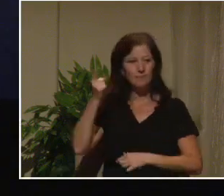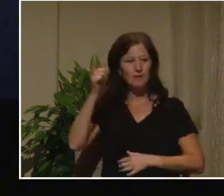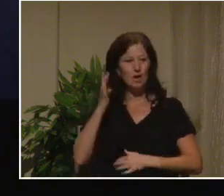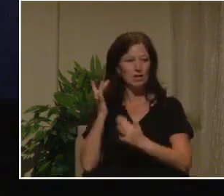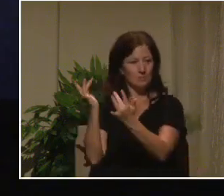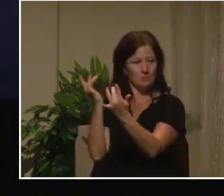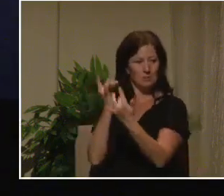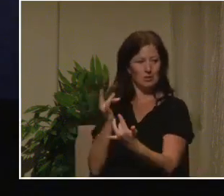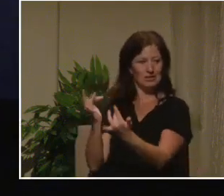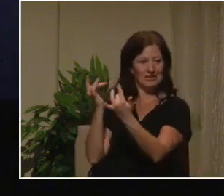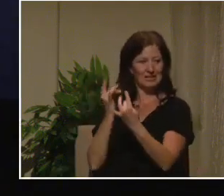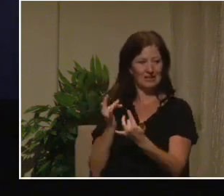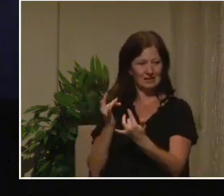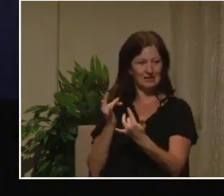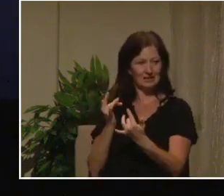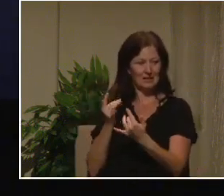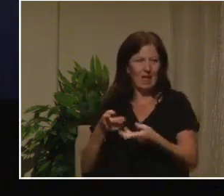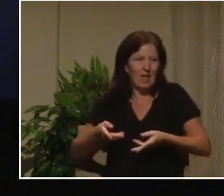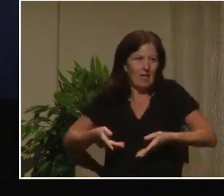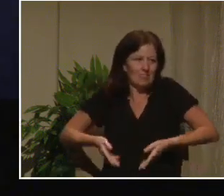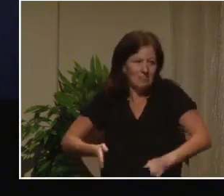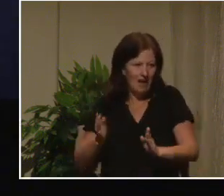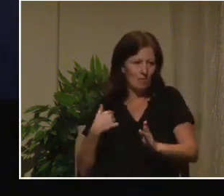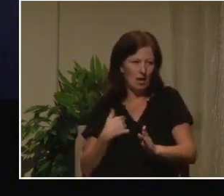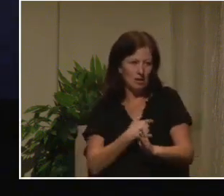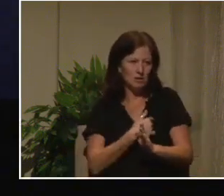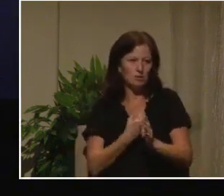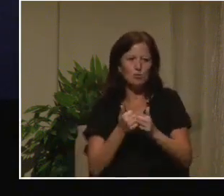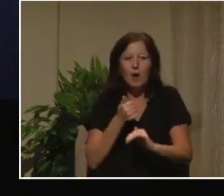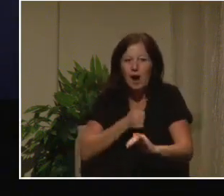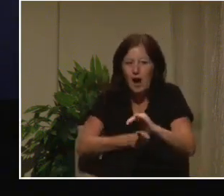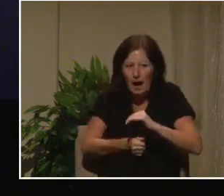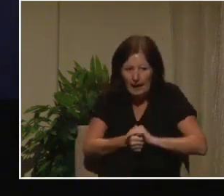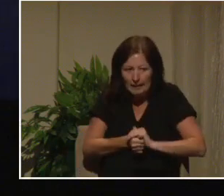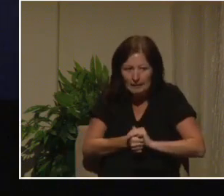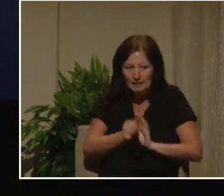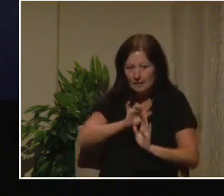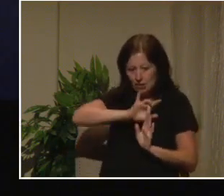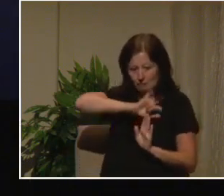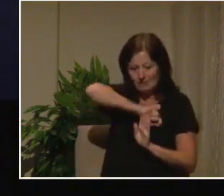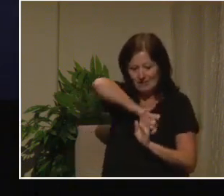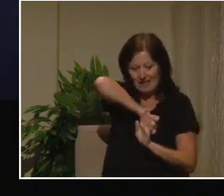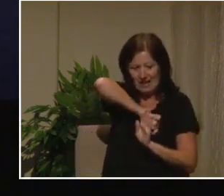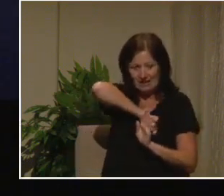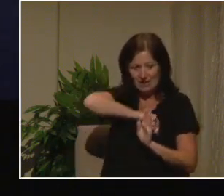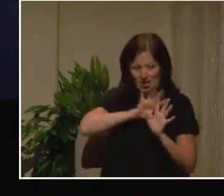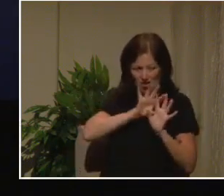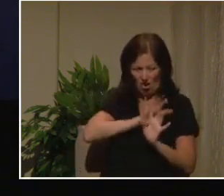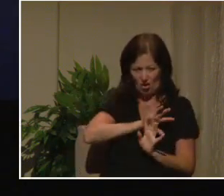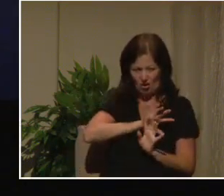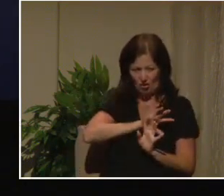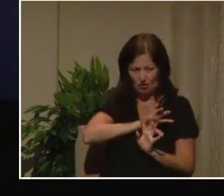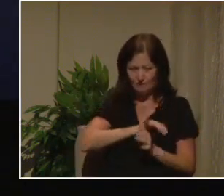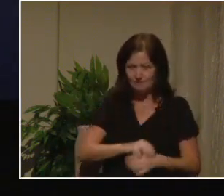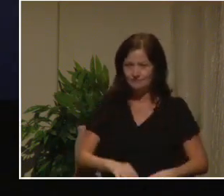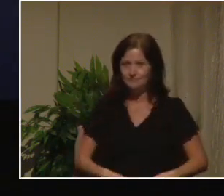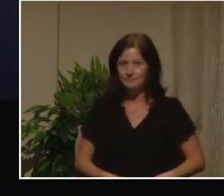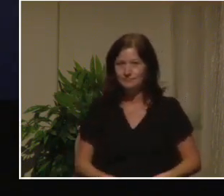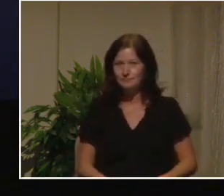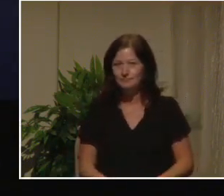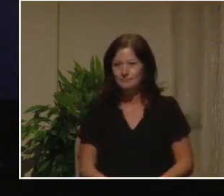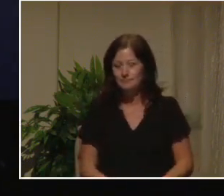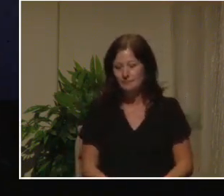us do that to some extent. There was Isaiah before this experience, living in ignorant